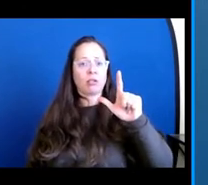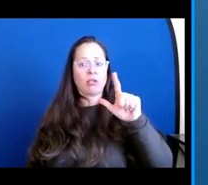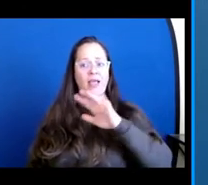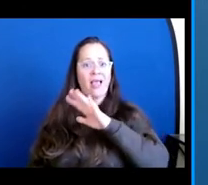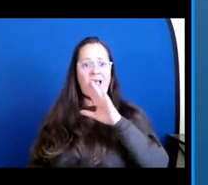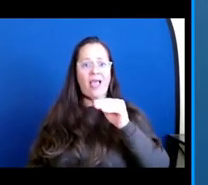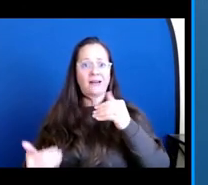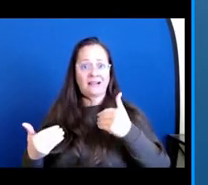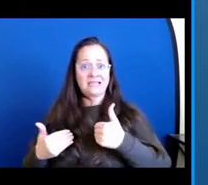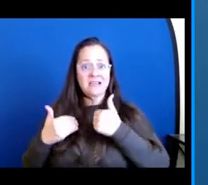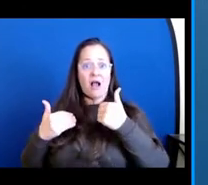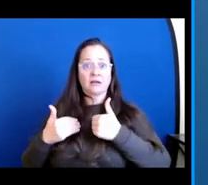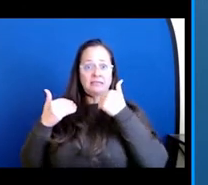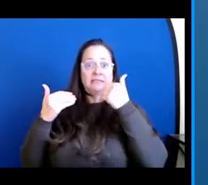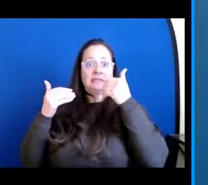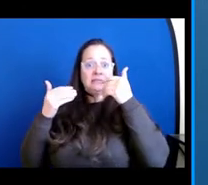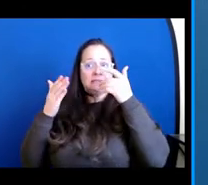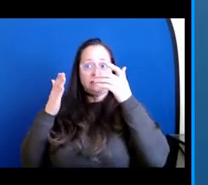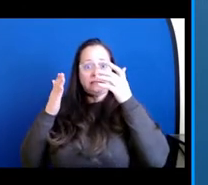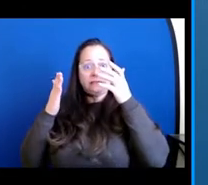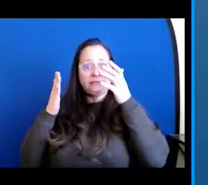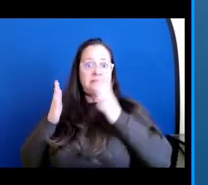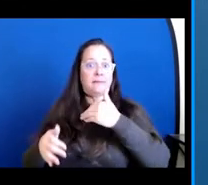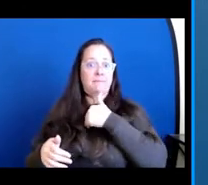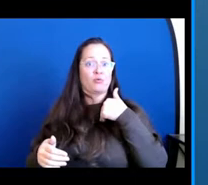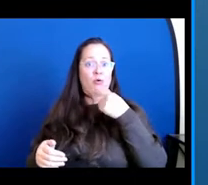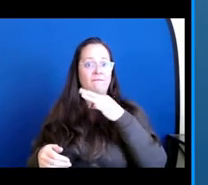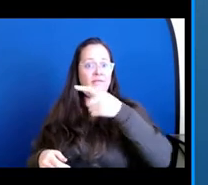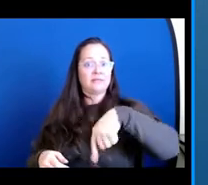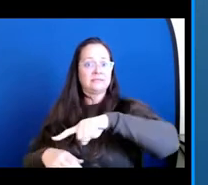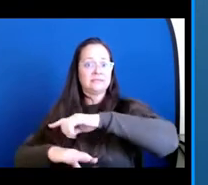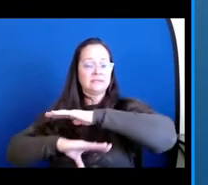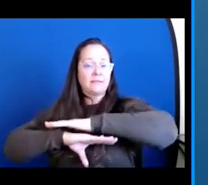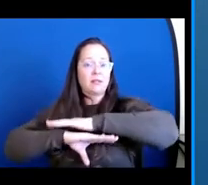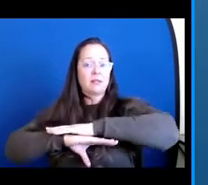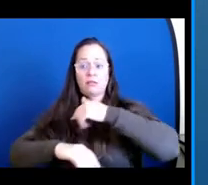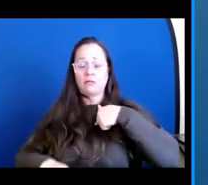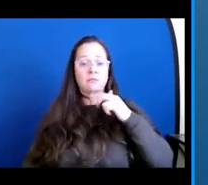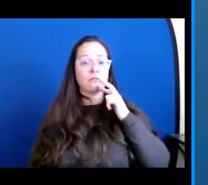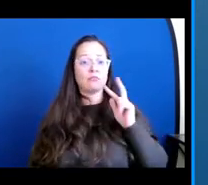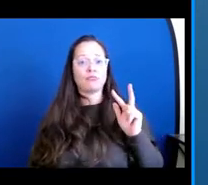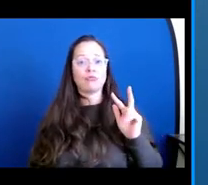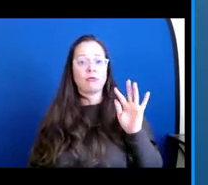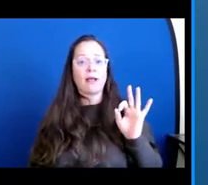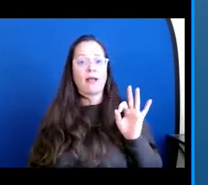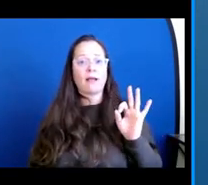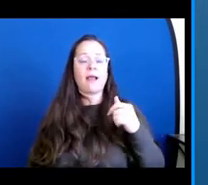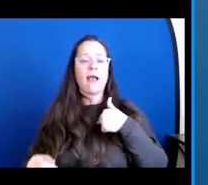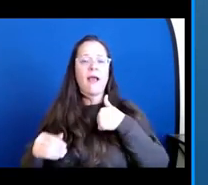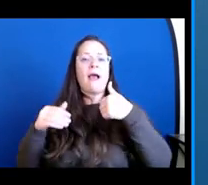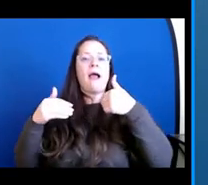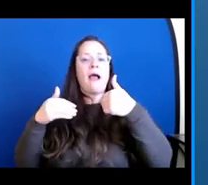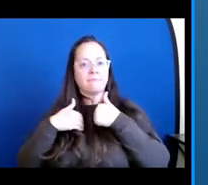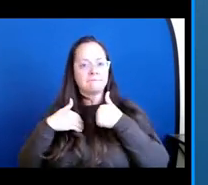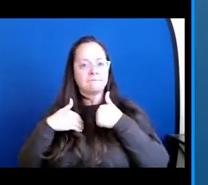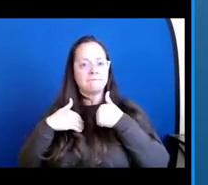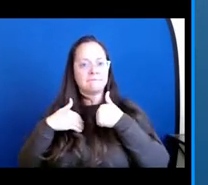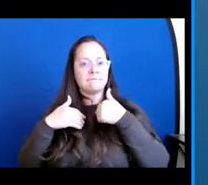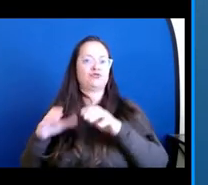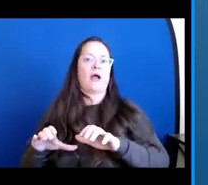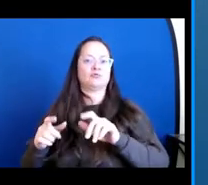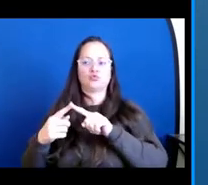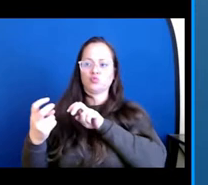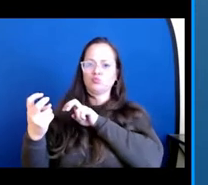sitting at this table at 39 years old and having the chance to sit at a table with